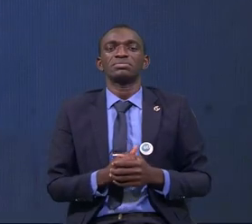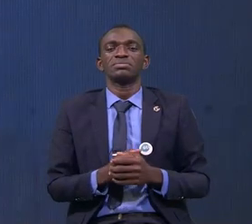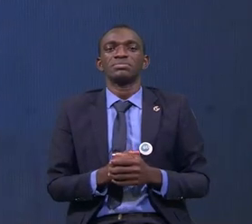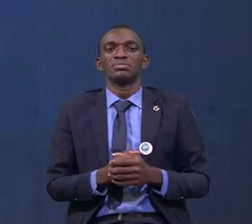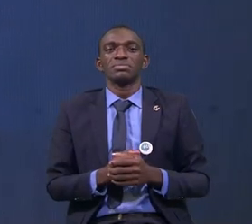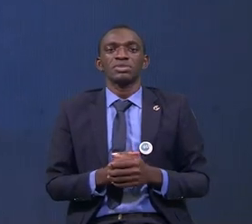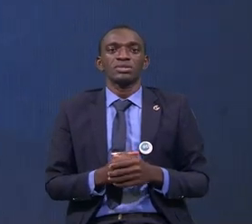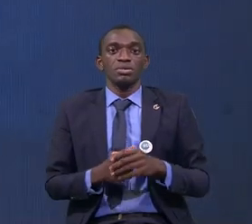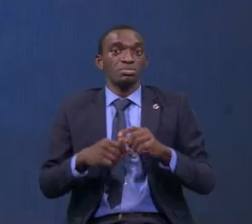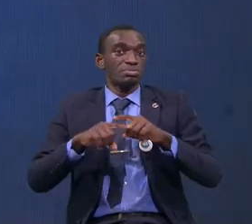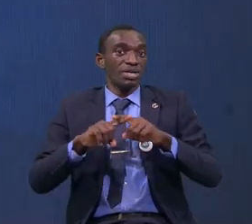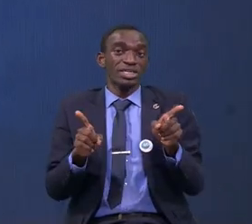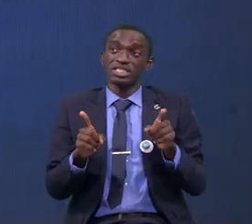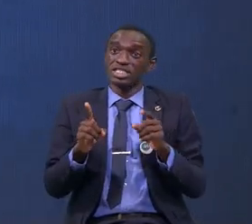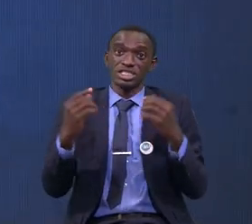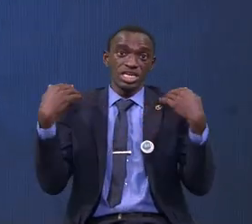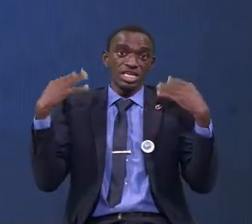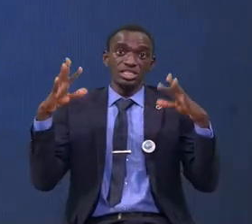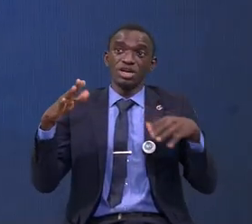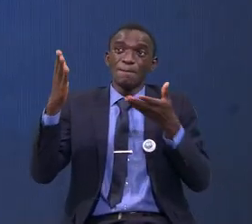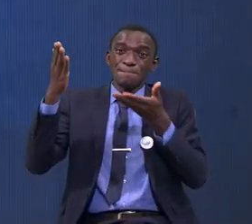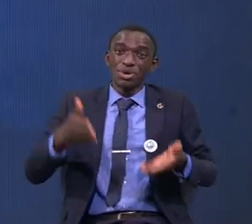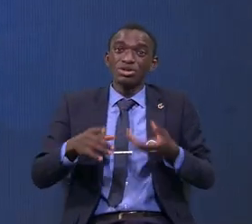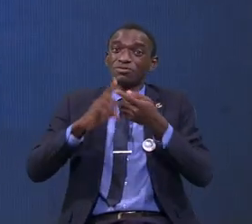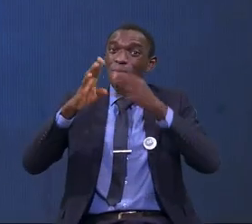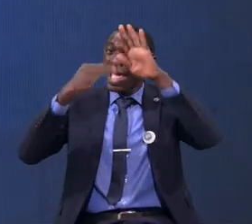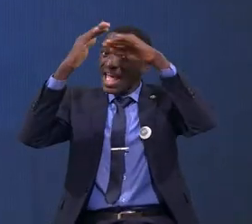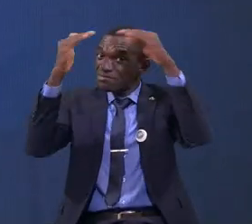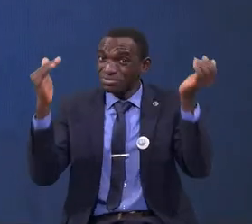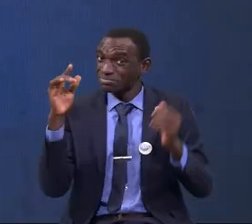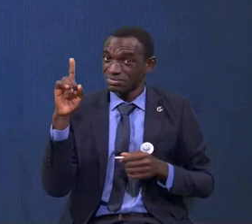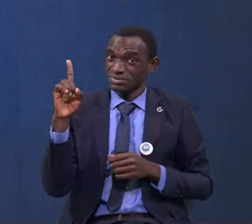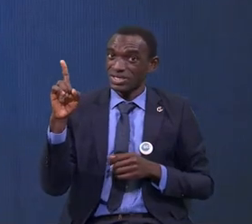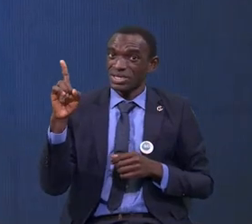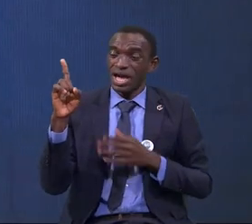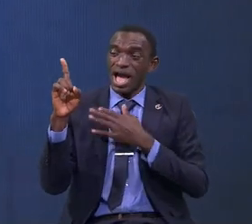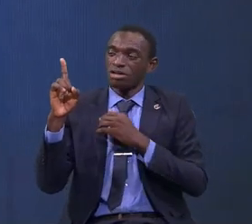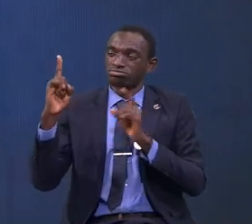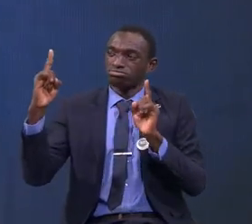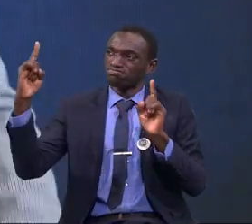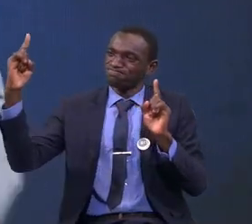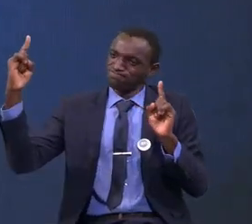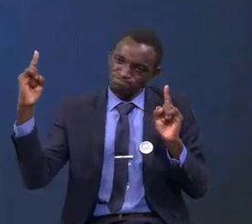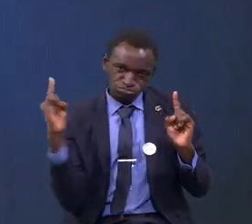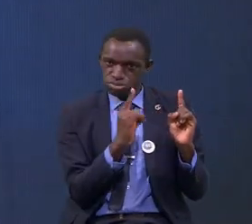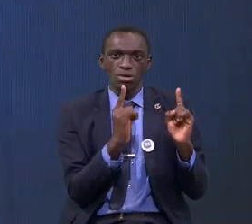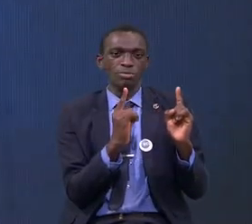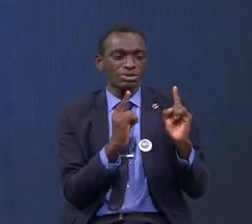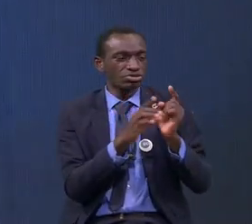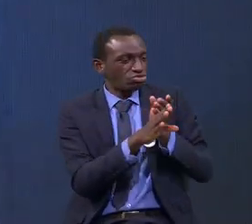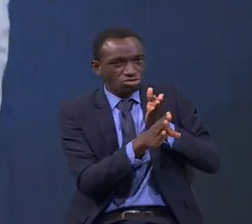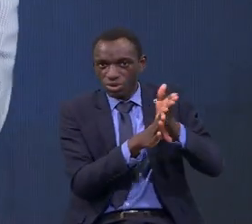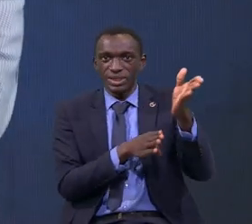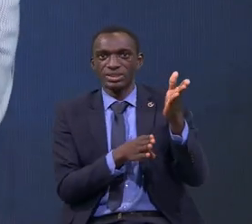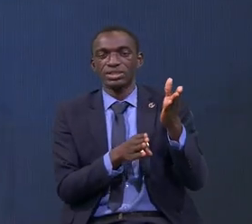He took that from heaven. And he came to Isaiah directly. You